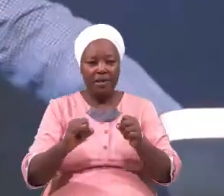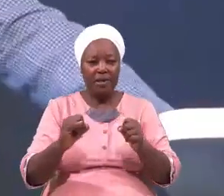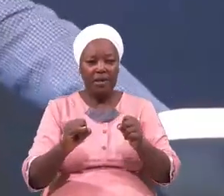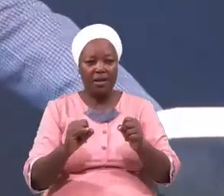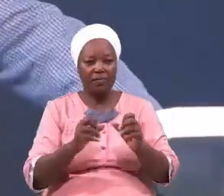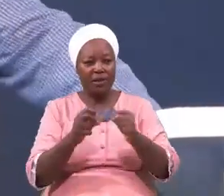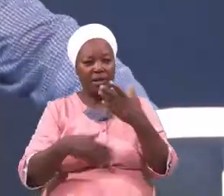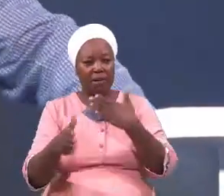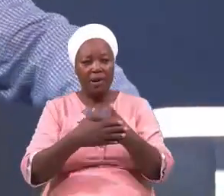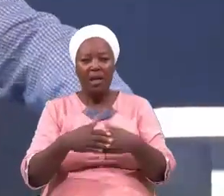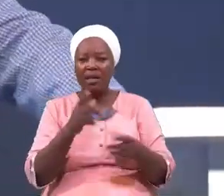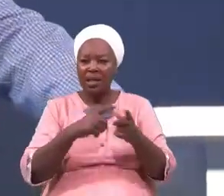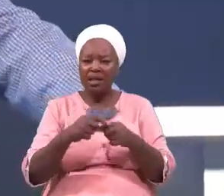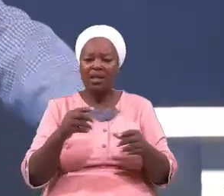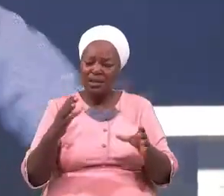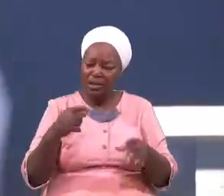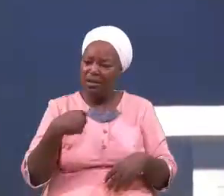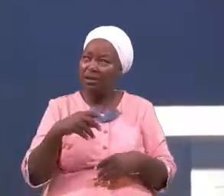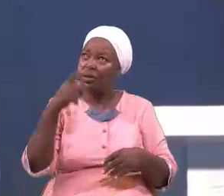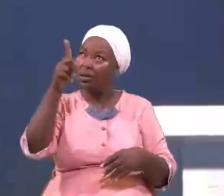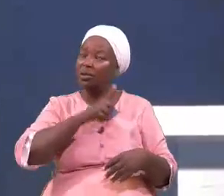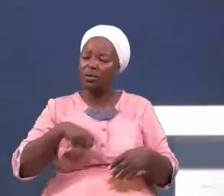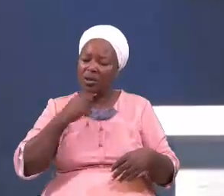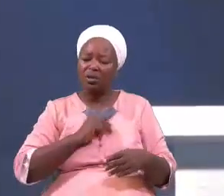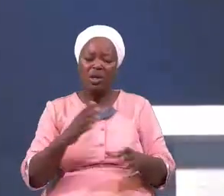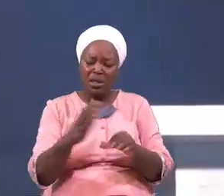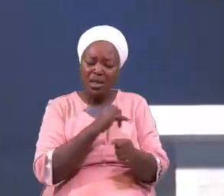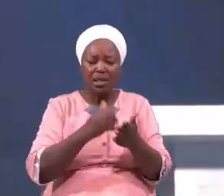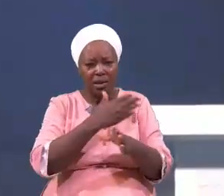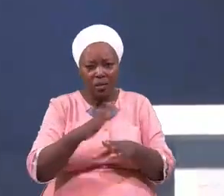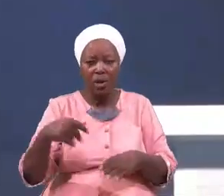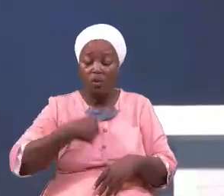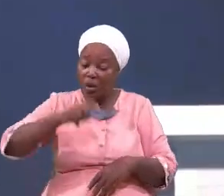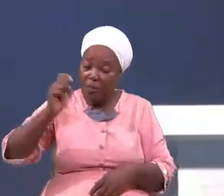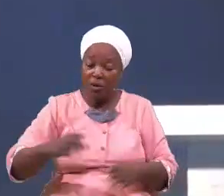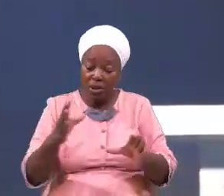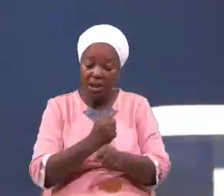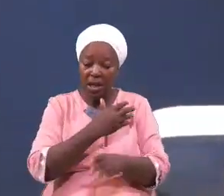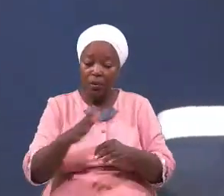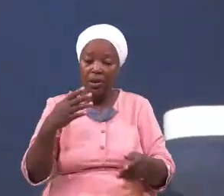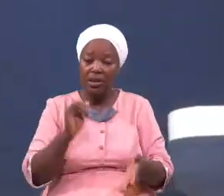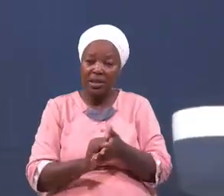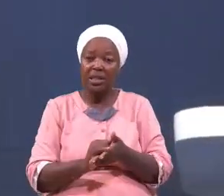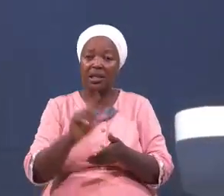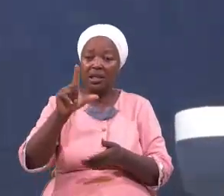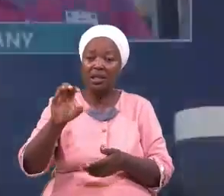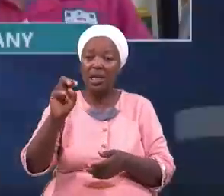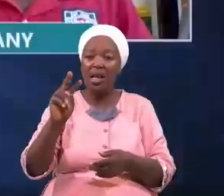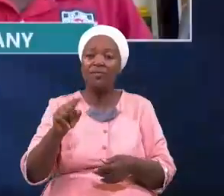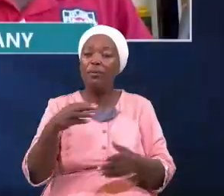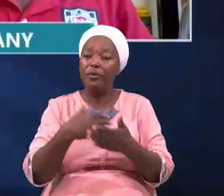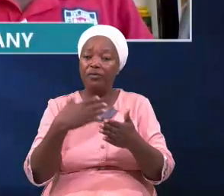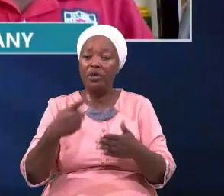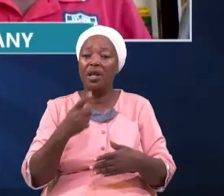retaliation. It says take that away. We must take away the leaven before the blood of the Lamb